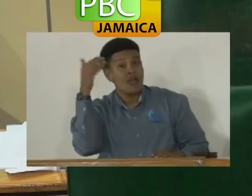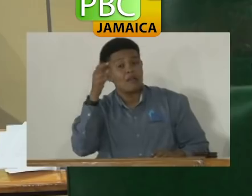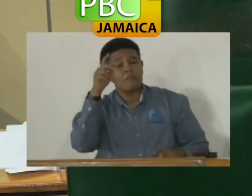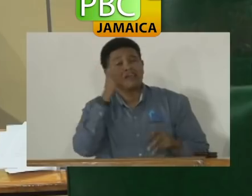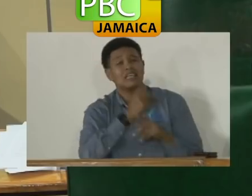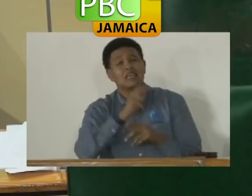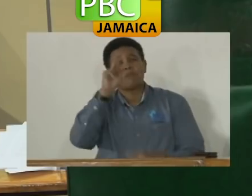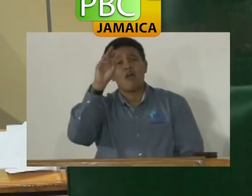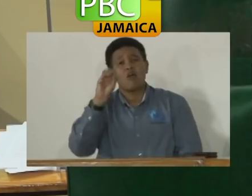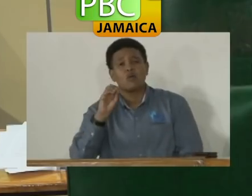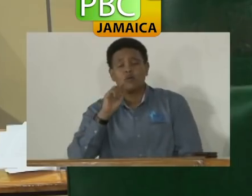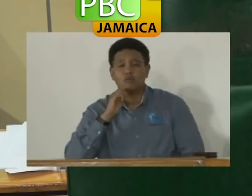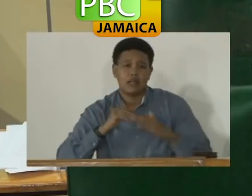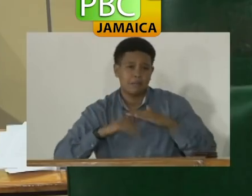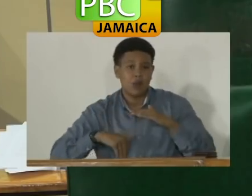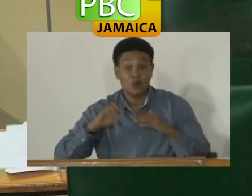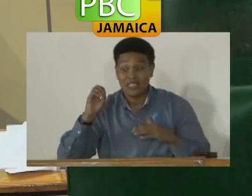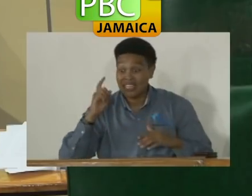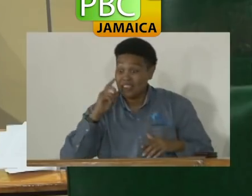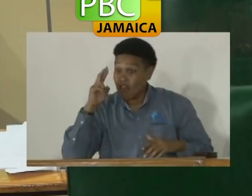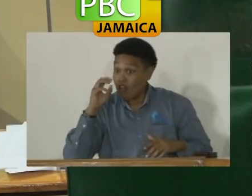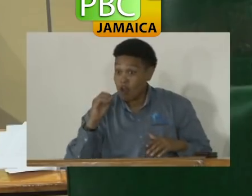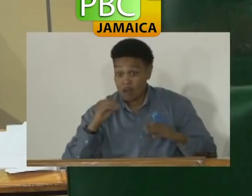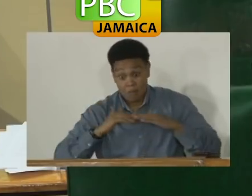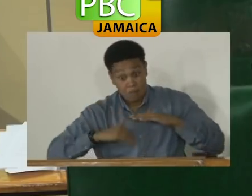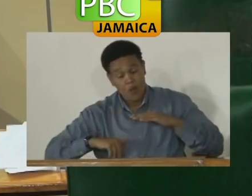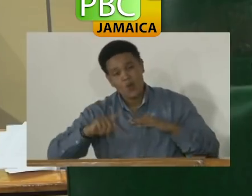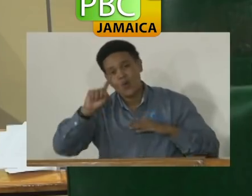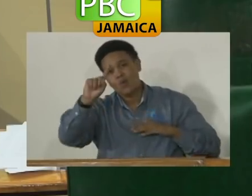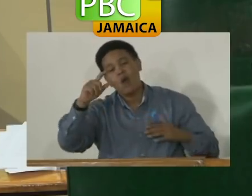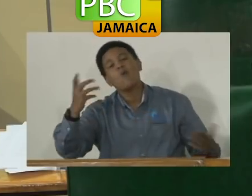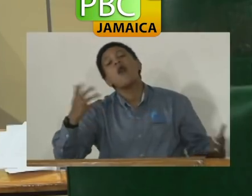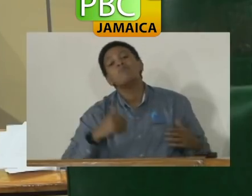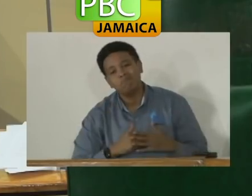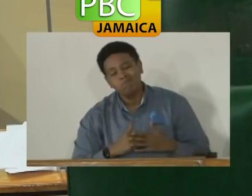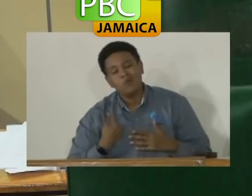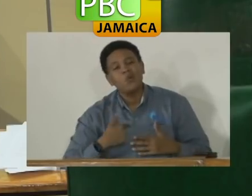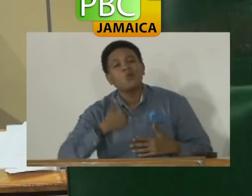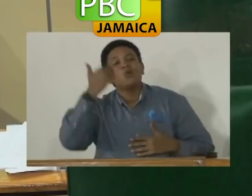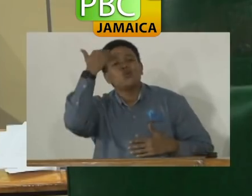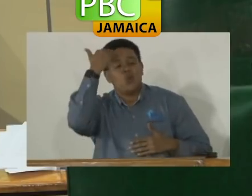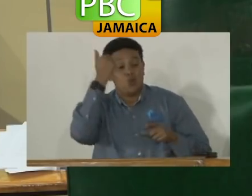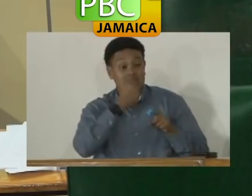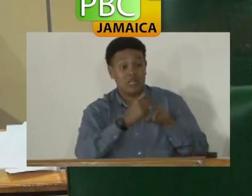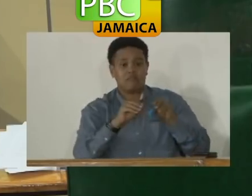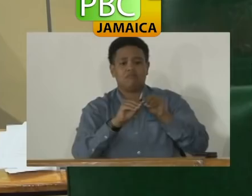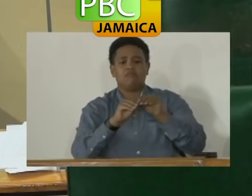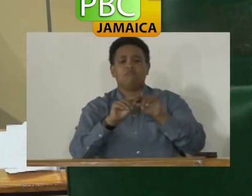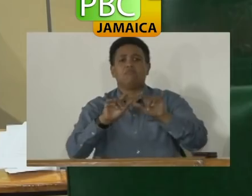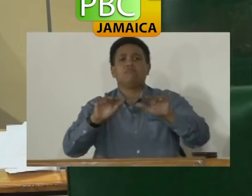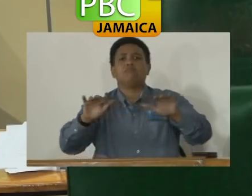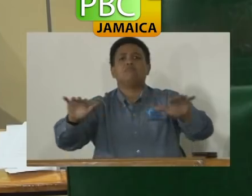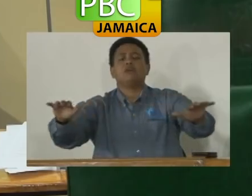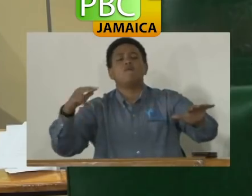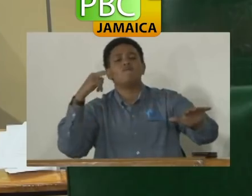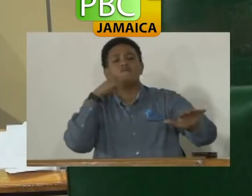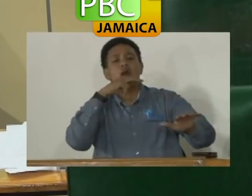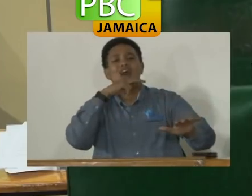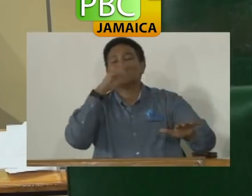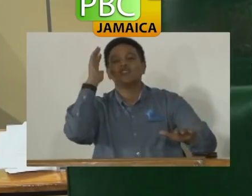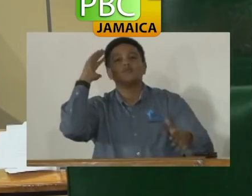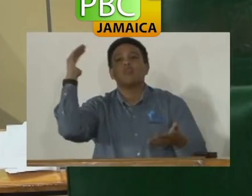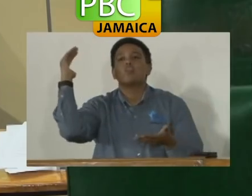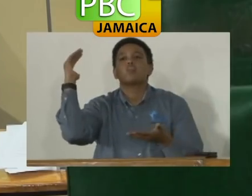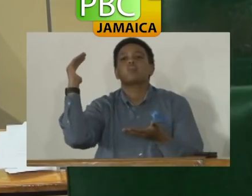R0 down. Once the R0 is below 1, we know that the reproduction of the virus will fall,